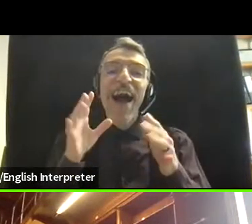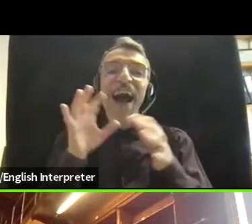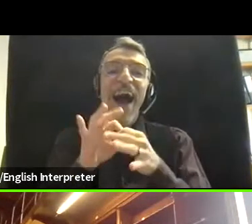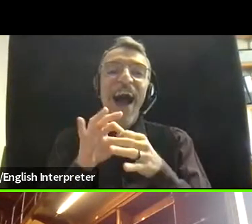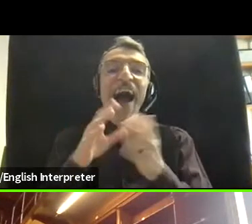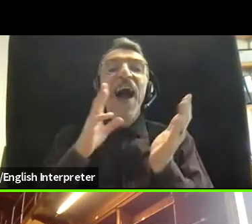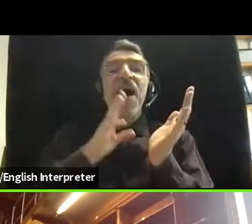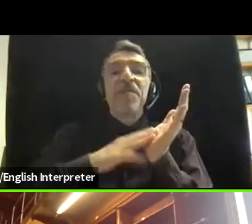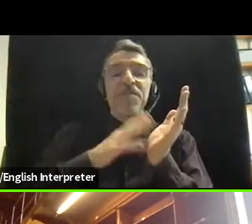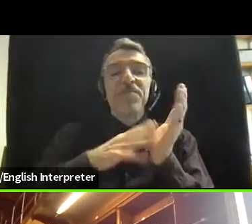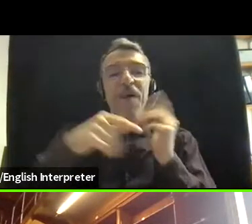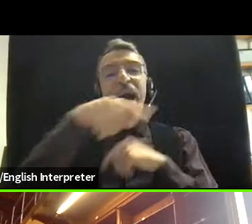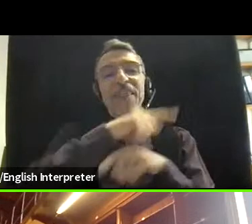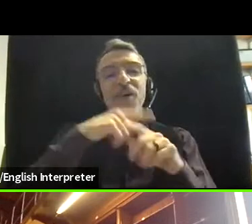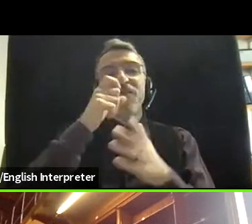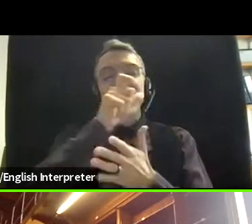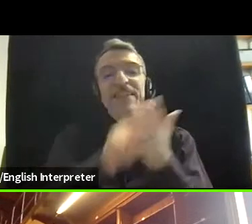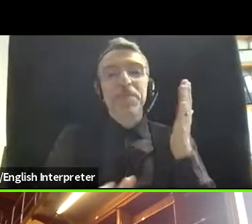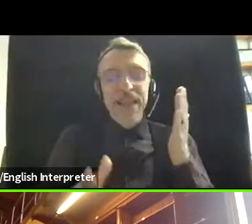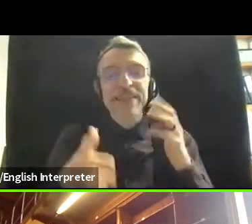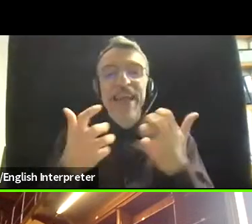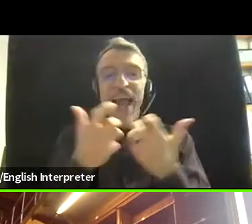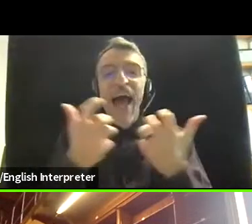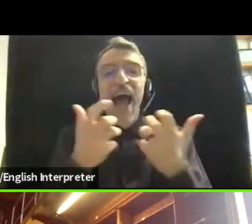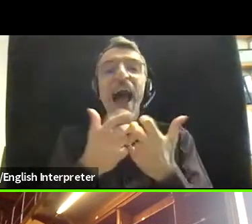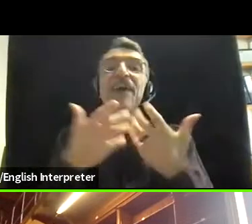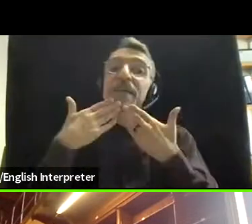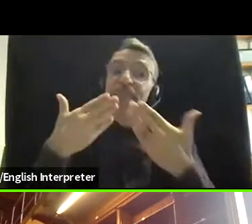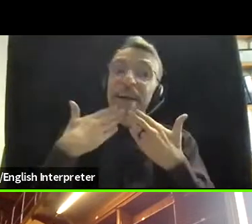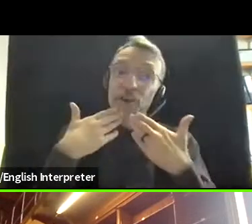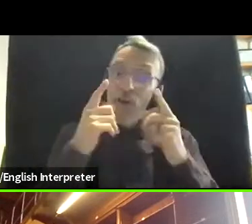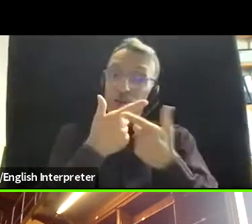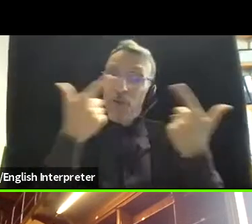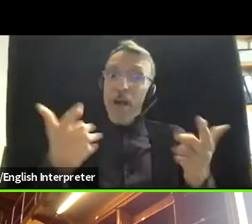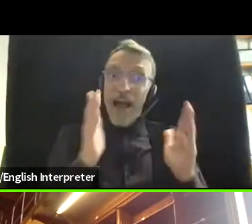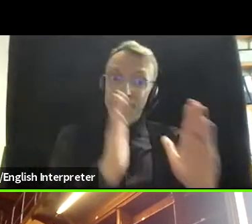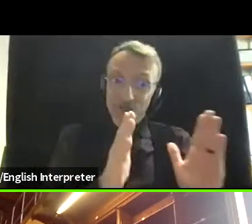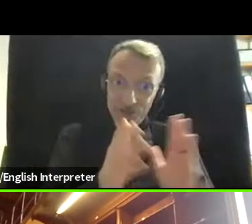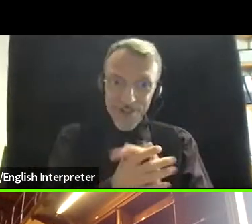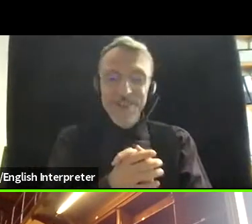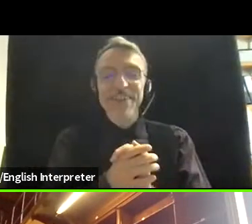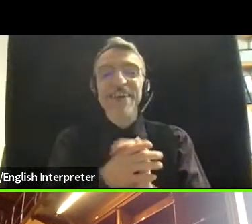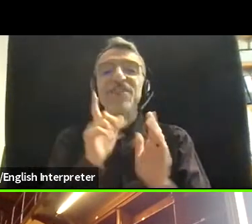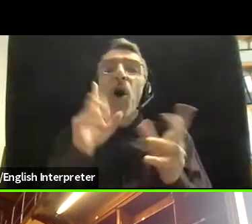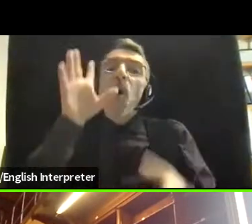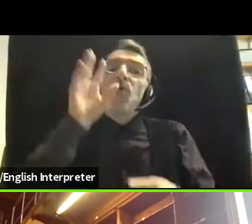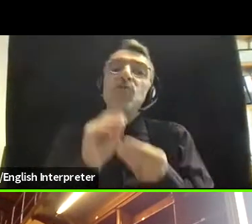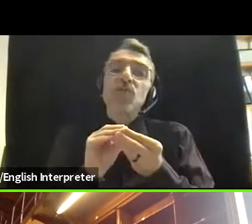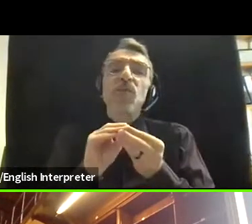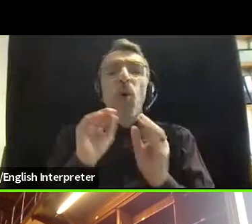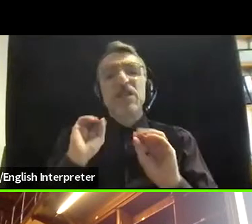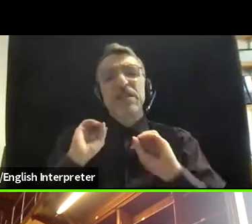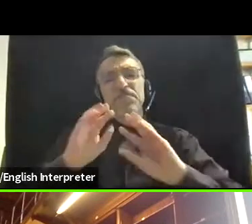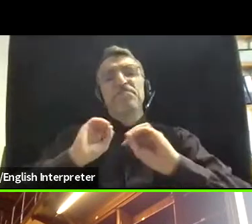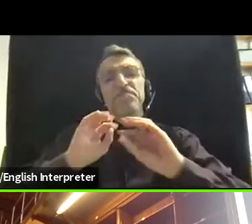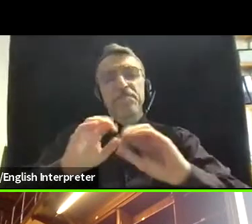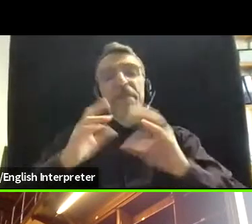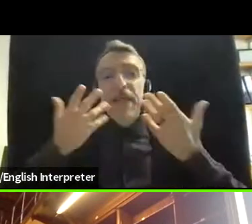of disability and how you're doing that. But thank you so much for that. I want to make some closing remarks, if I can,